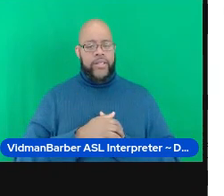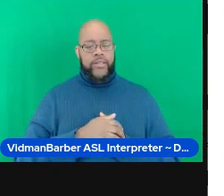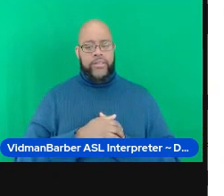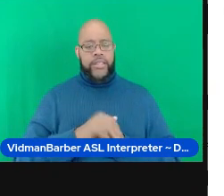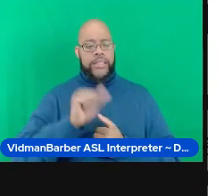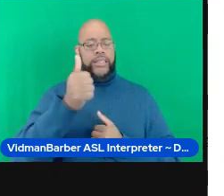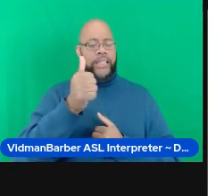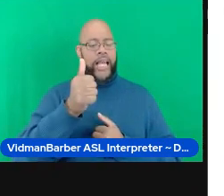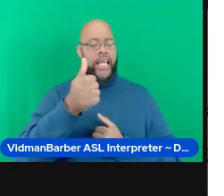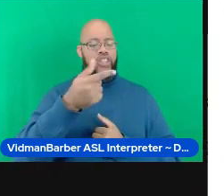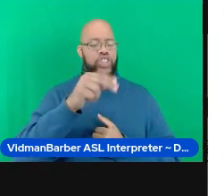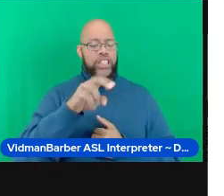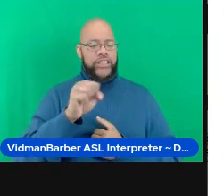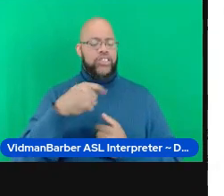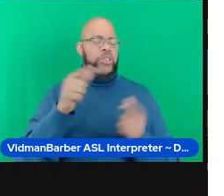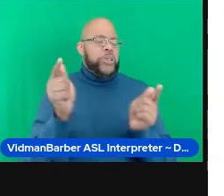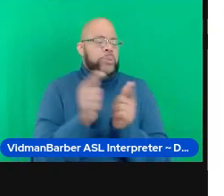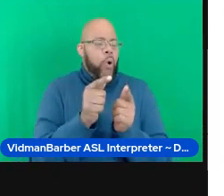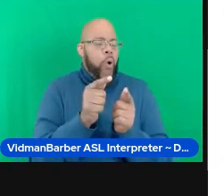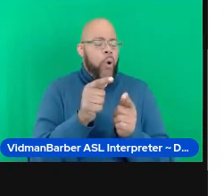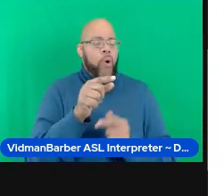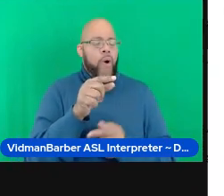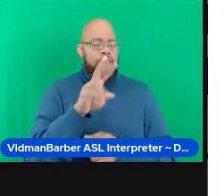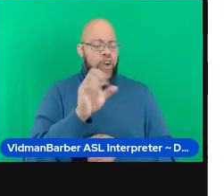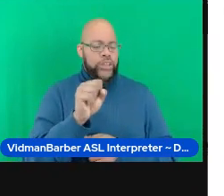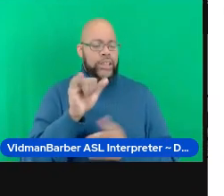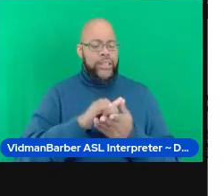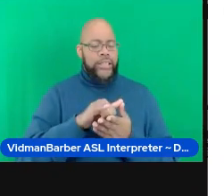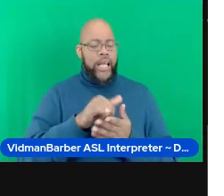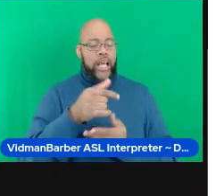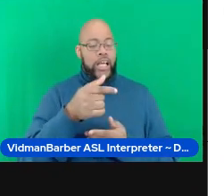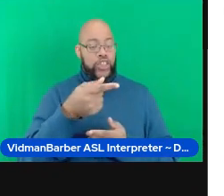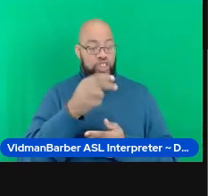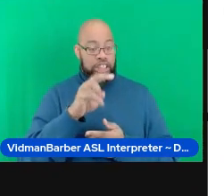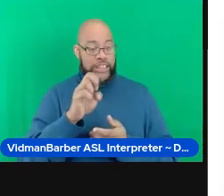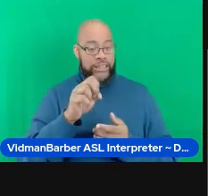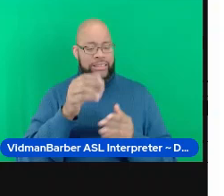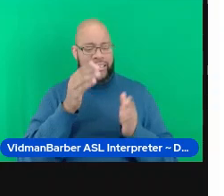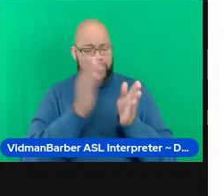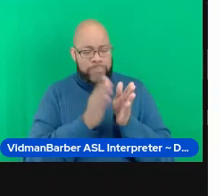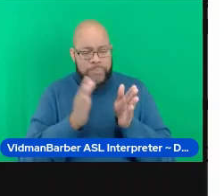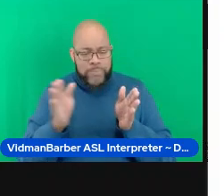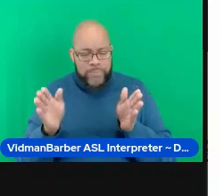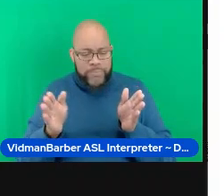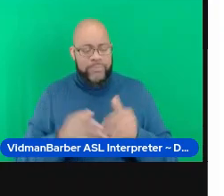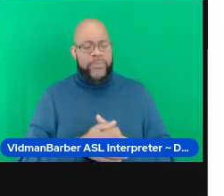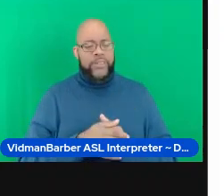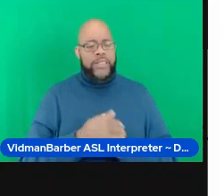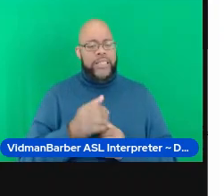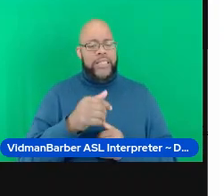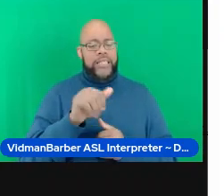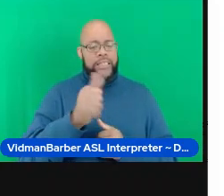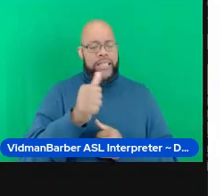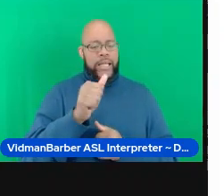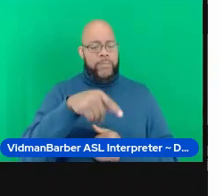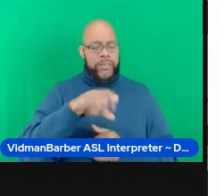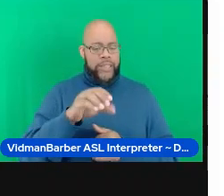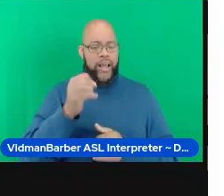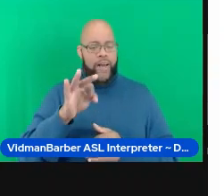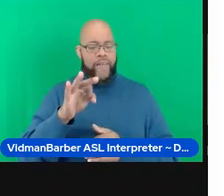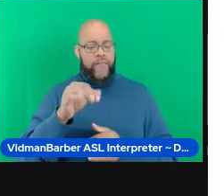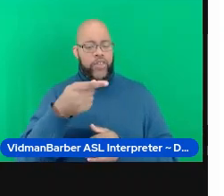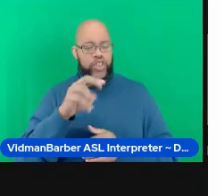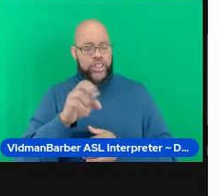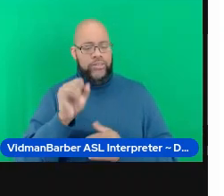It's a very small virus. Yes, those genes are segmented, so it's very 10 pieces of genes. They